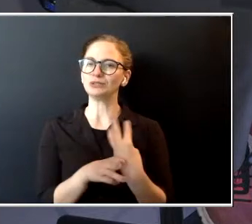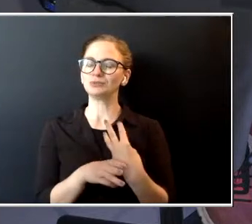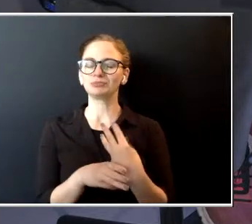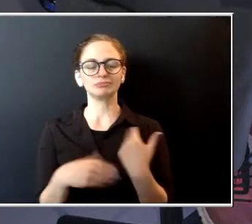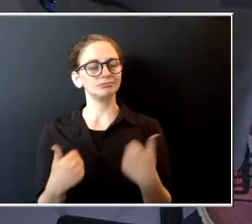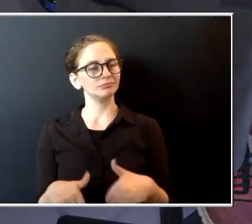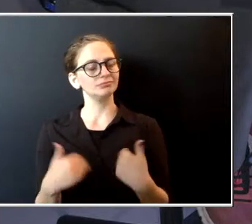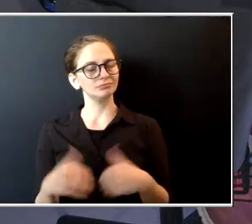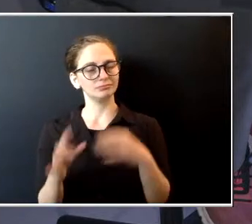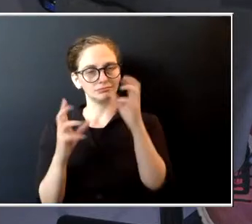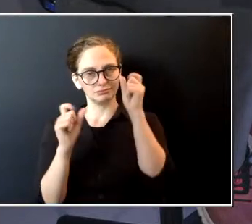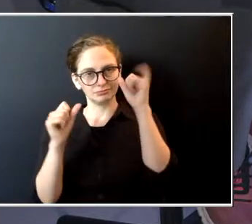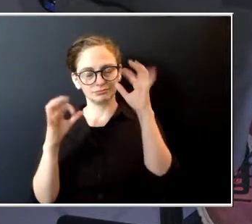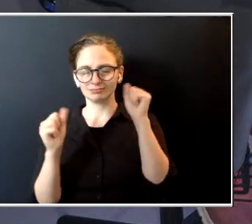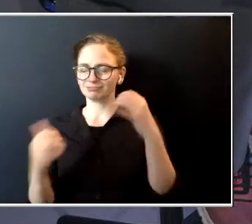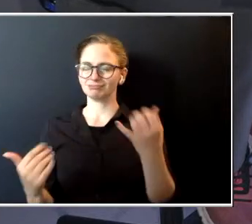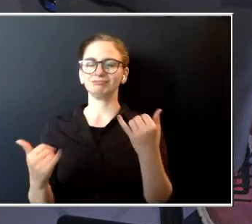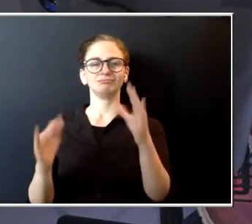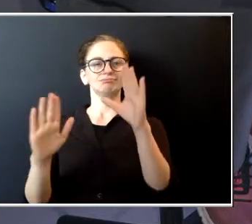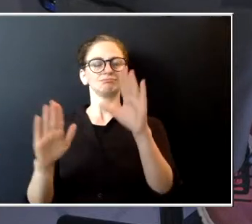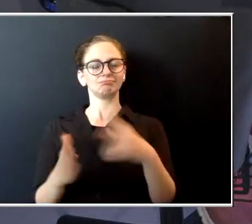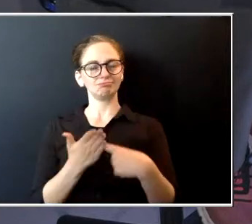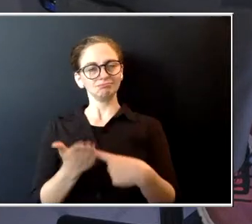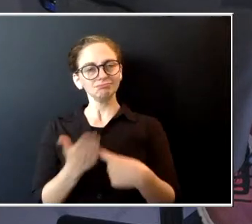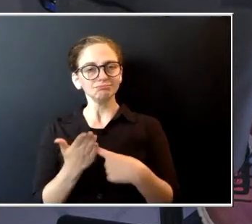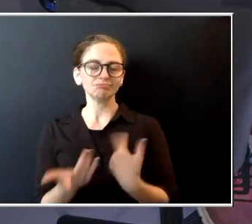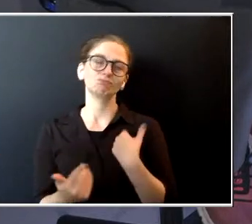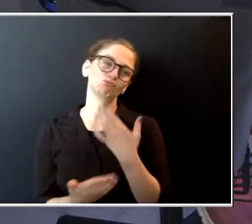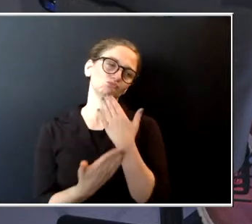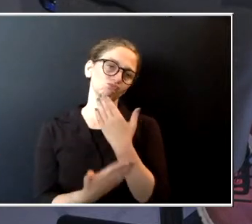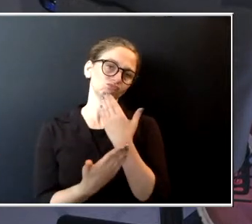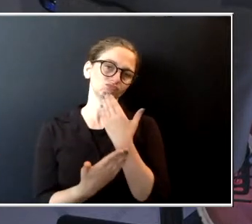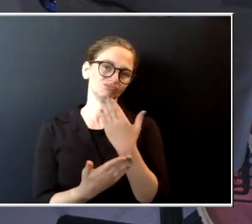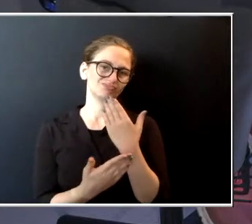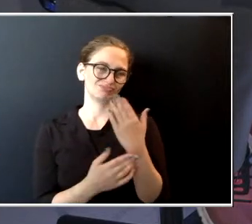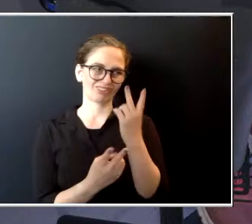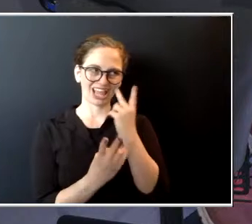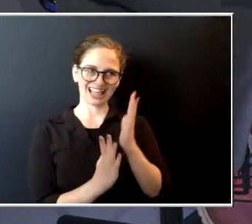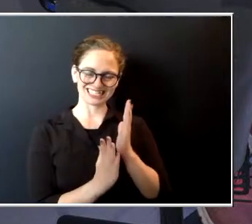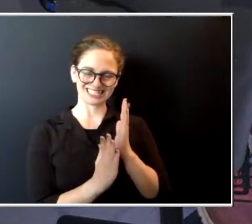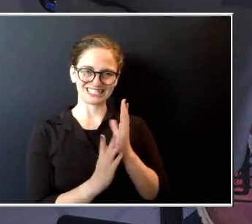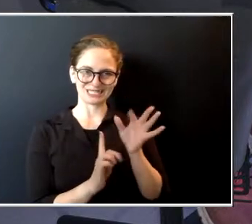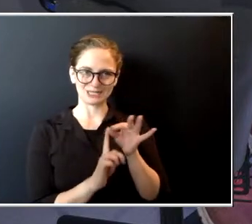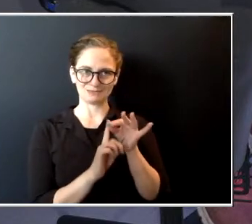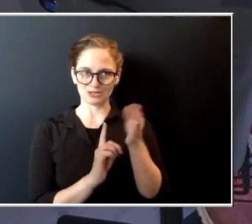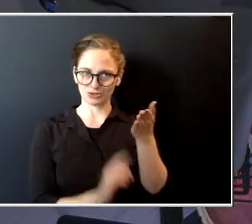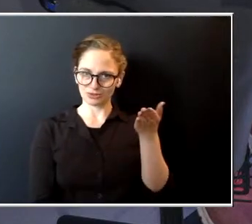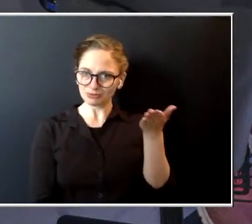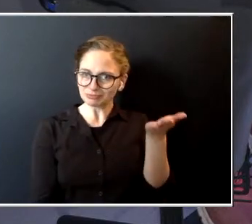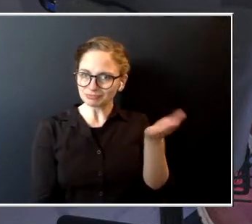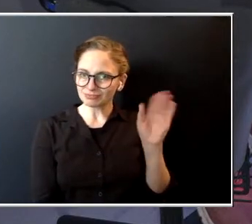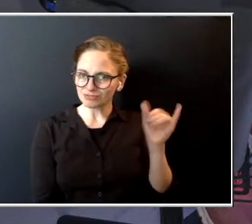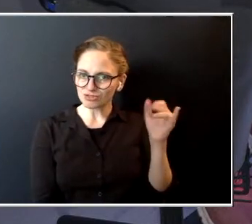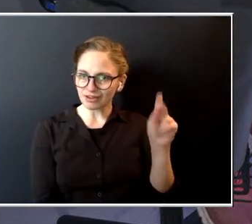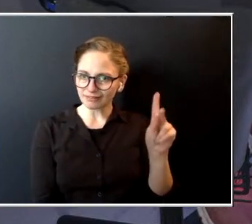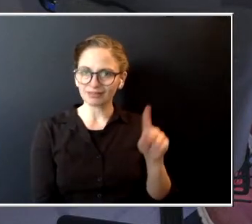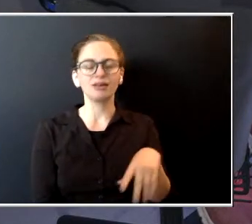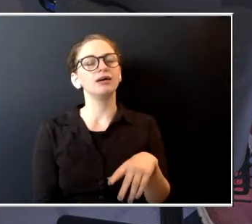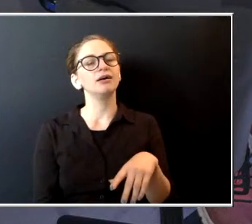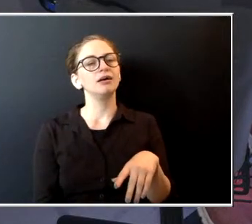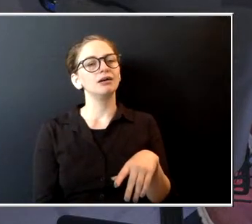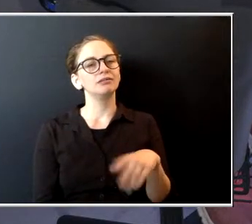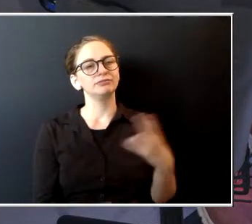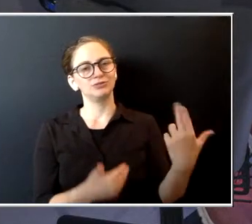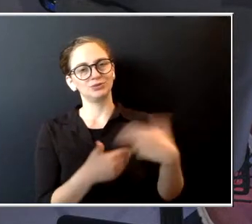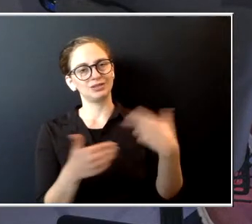All right, this has been a great discussion. I'm really grateful to our guests, and especially you, sir, for being here today. I'd love to hear